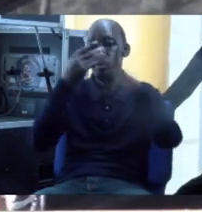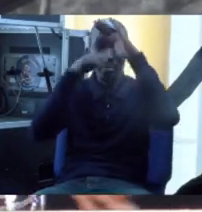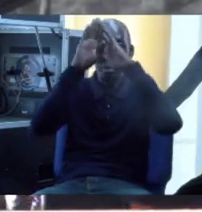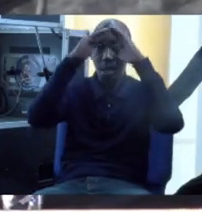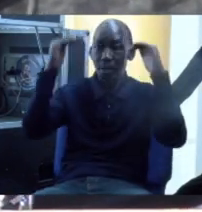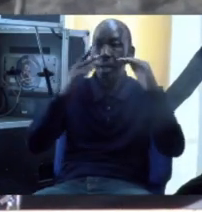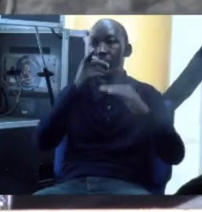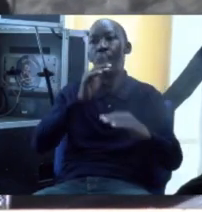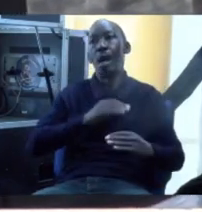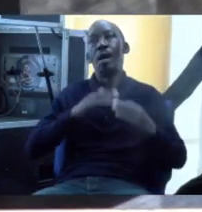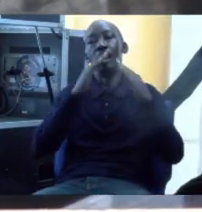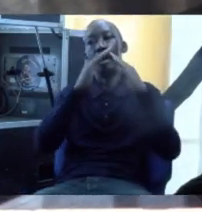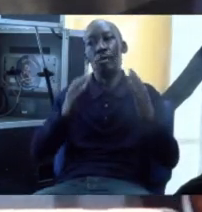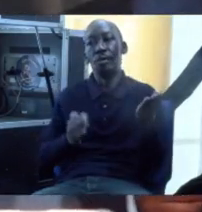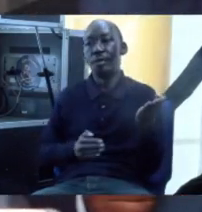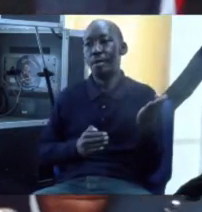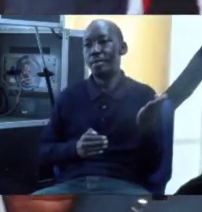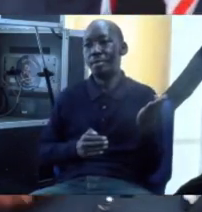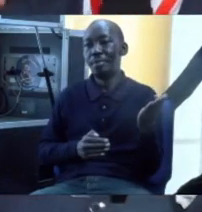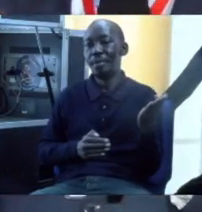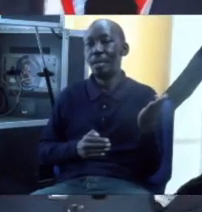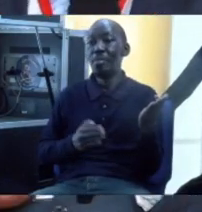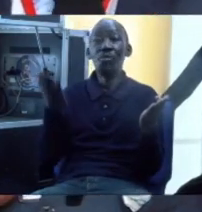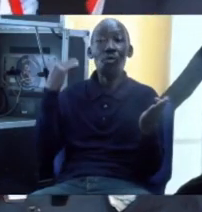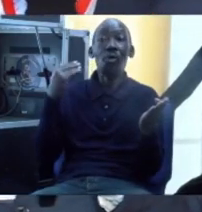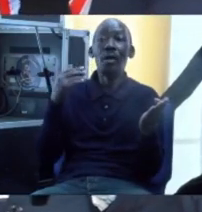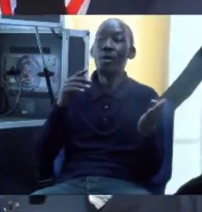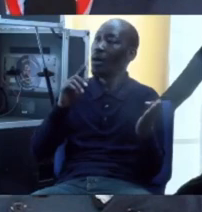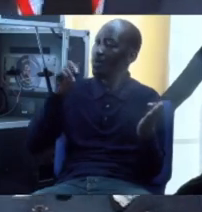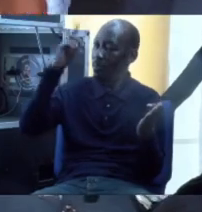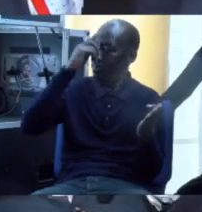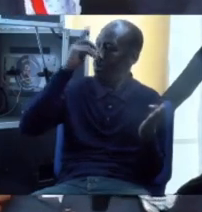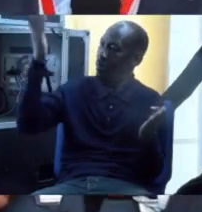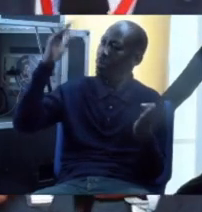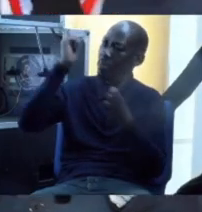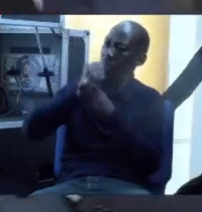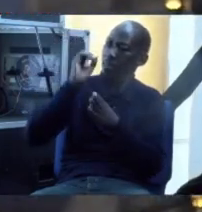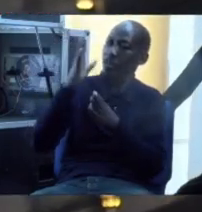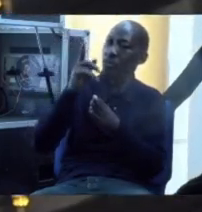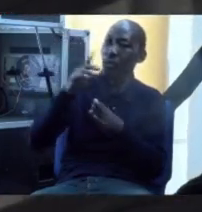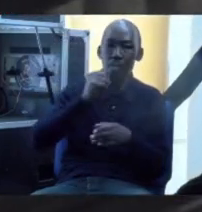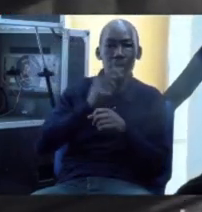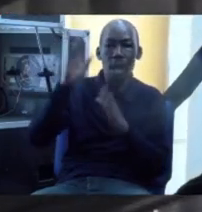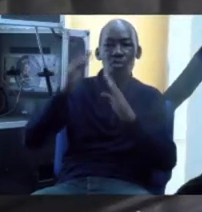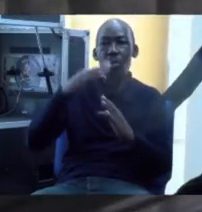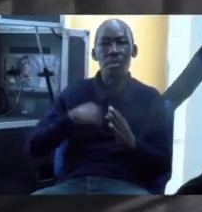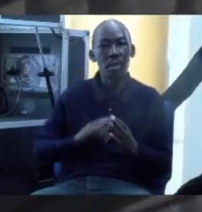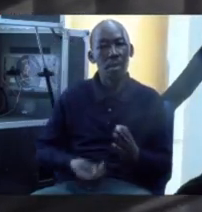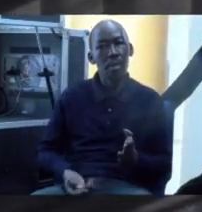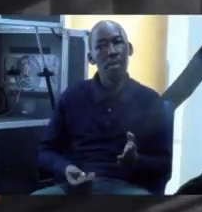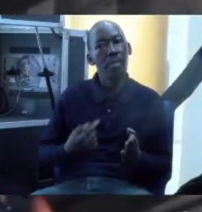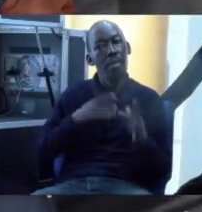there was a house, kulikuwa na nyumba in the Membley pale Membley meant for you, ilikuwa yako. You will cry, utalia. Mimi